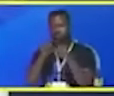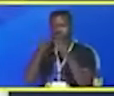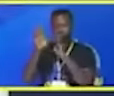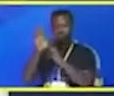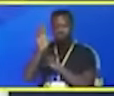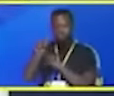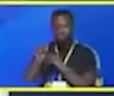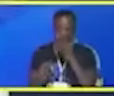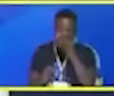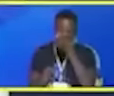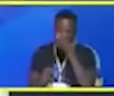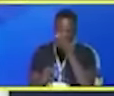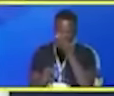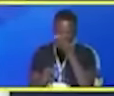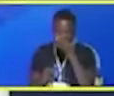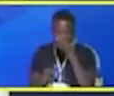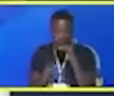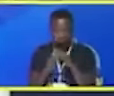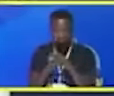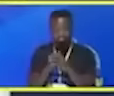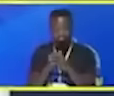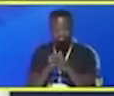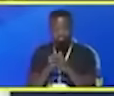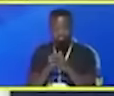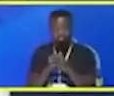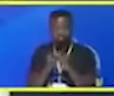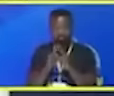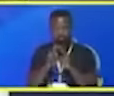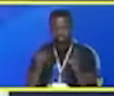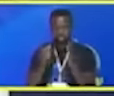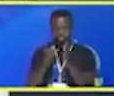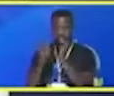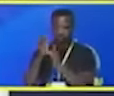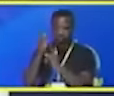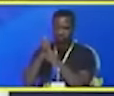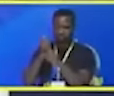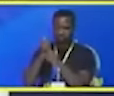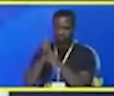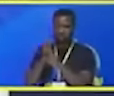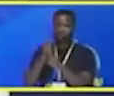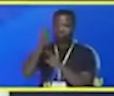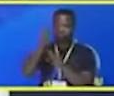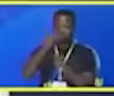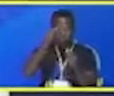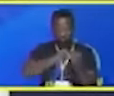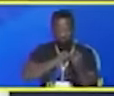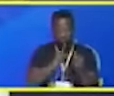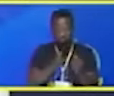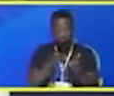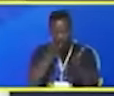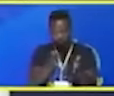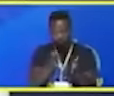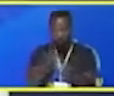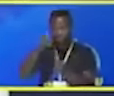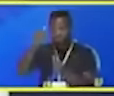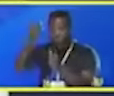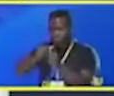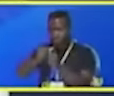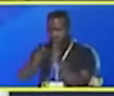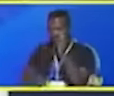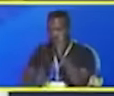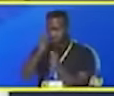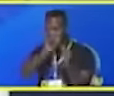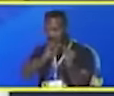now? This is very important. So God is omnipresent. God is